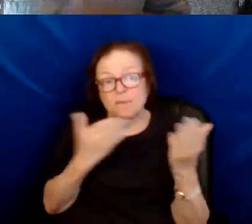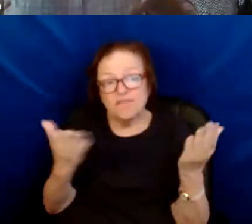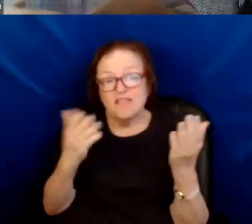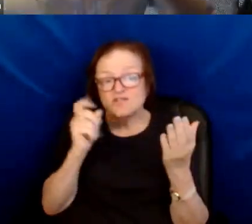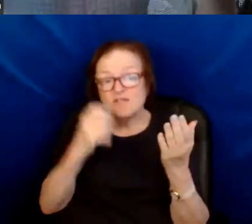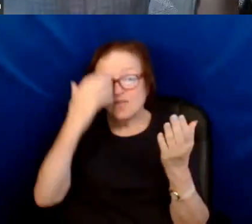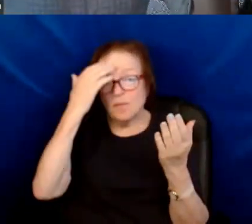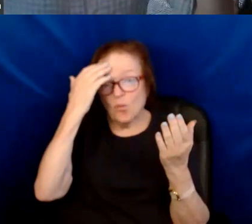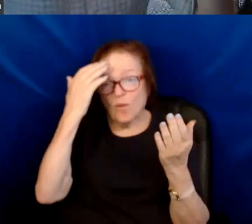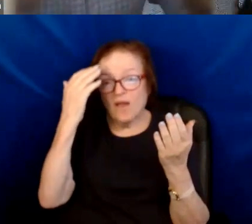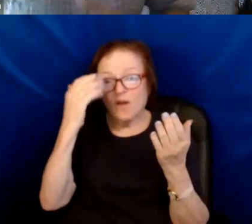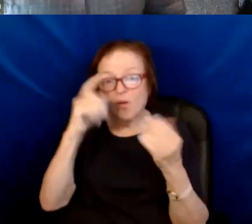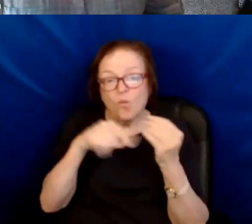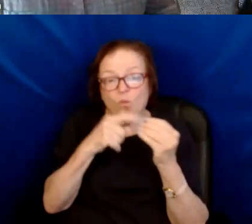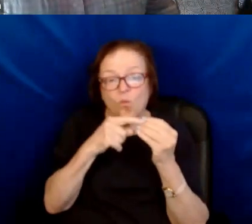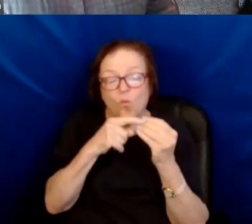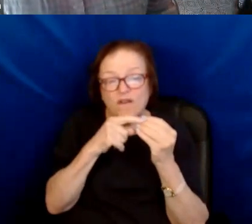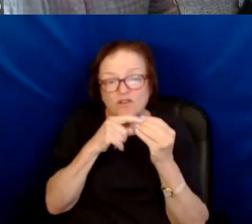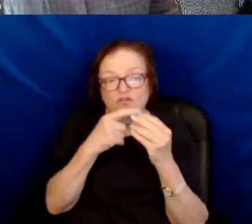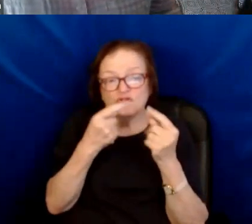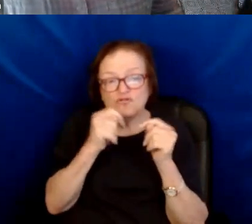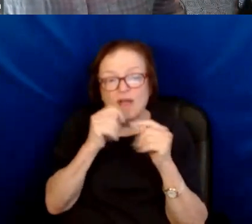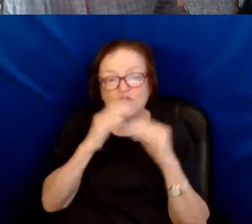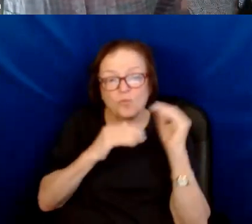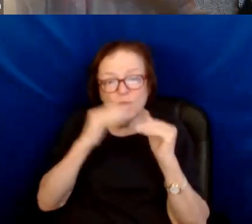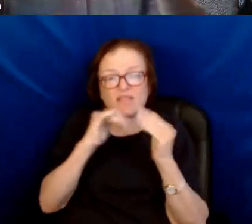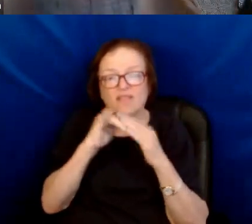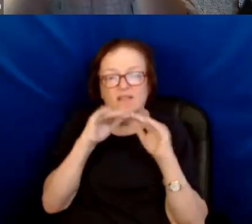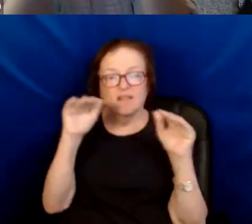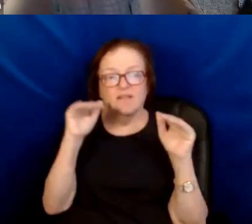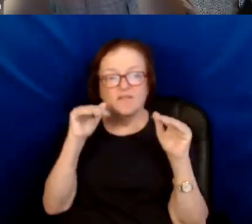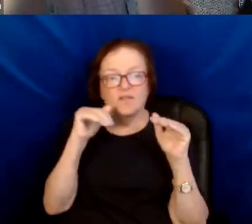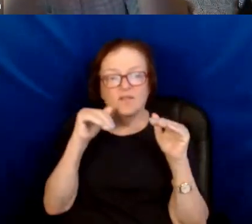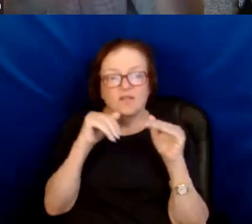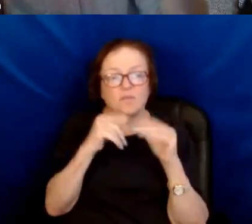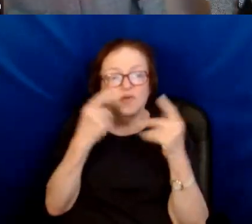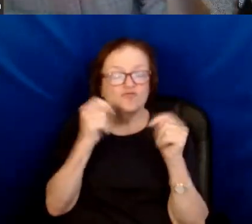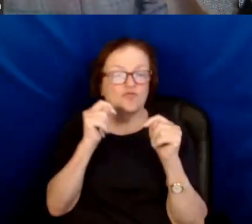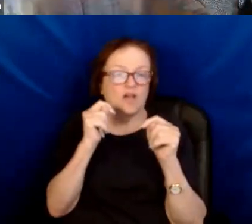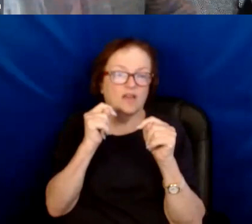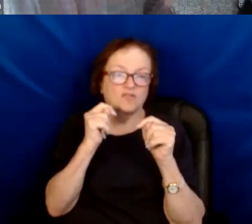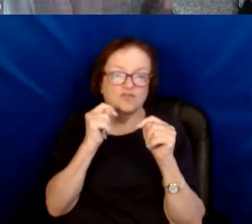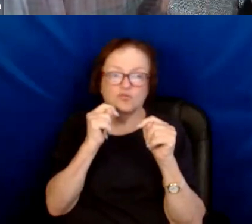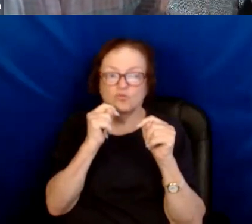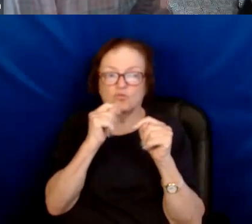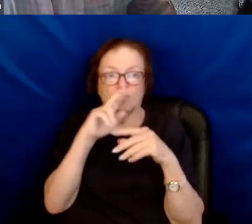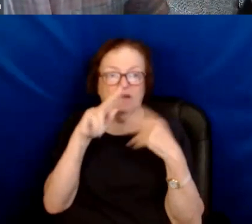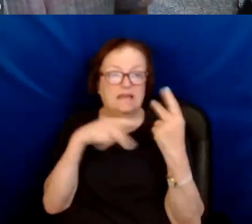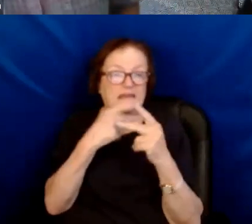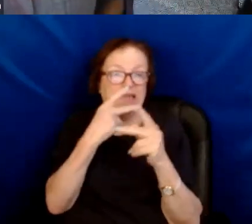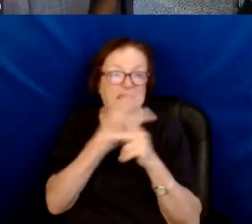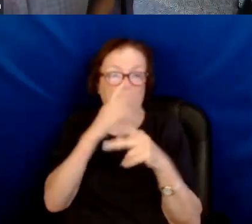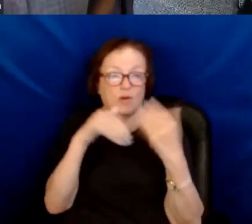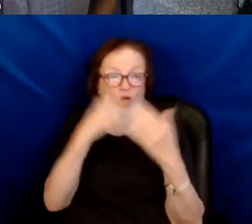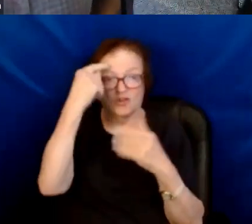be aware of when you're aggregating up to that high level. But I think it's better than what we're doing, which is keeping it all in our heads. Yes. And my thing is,